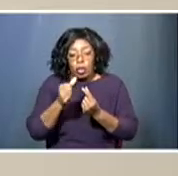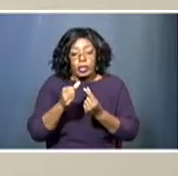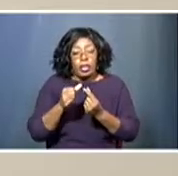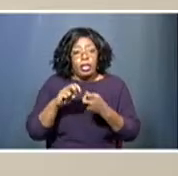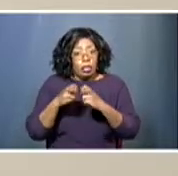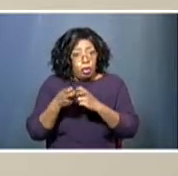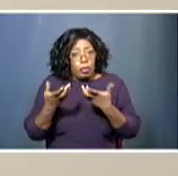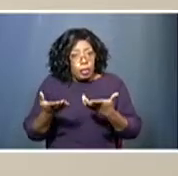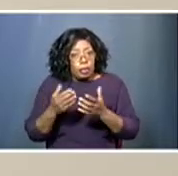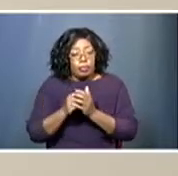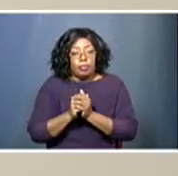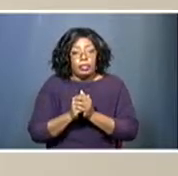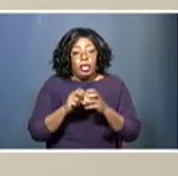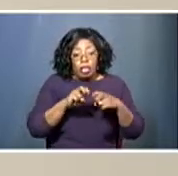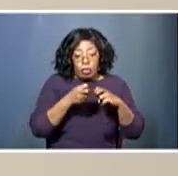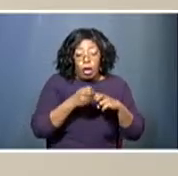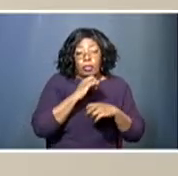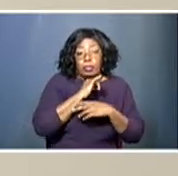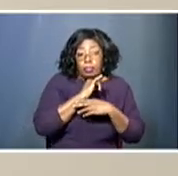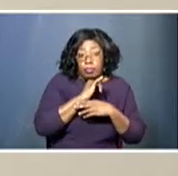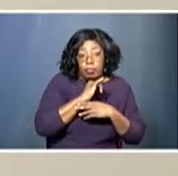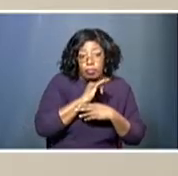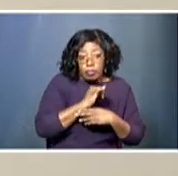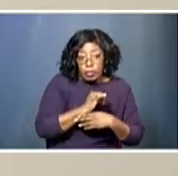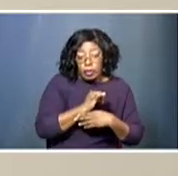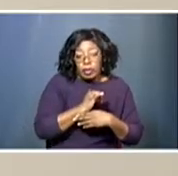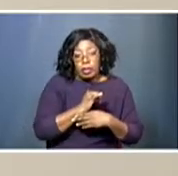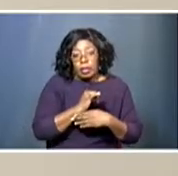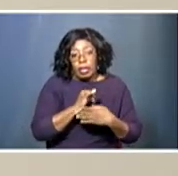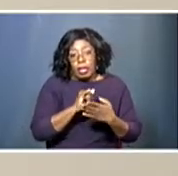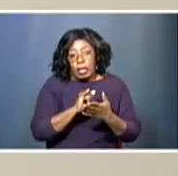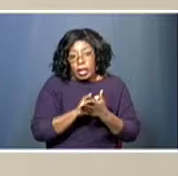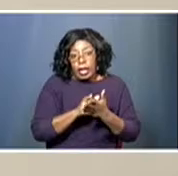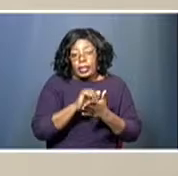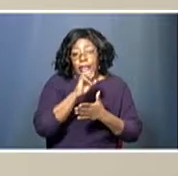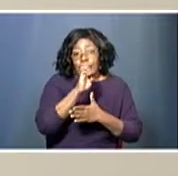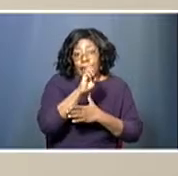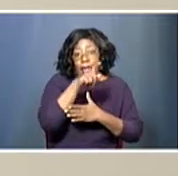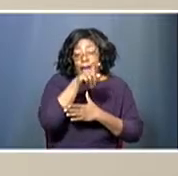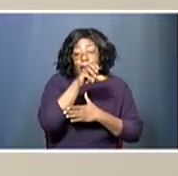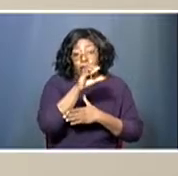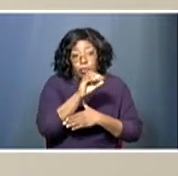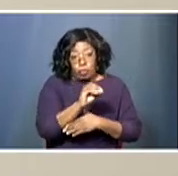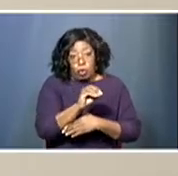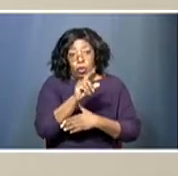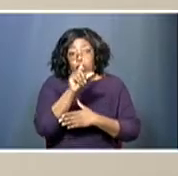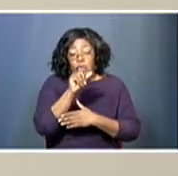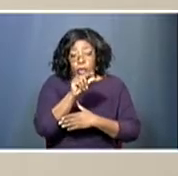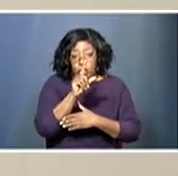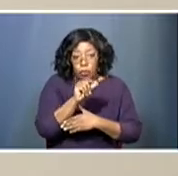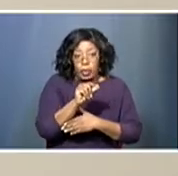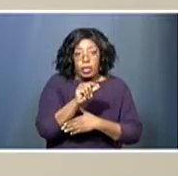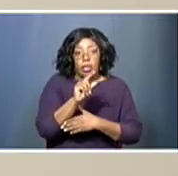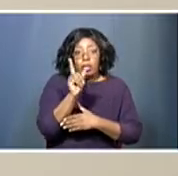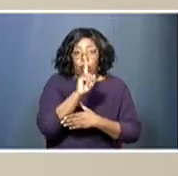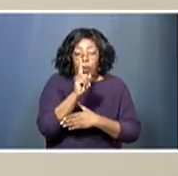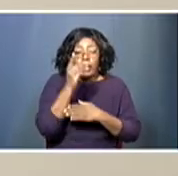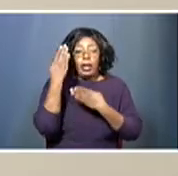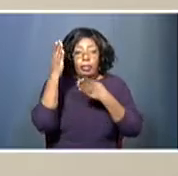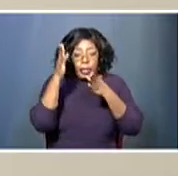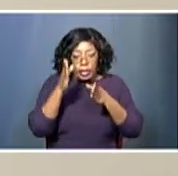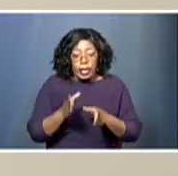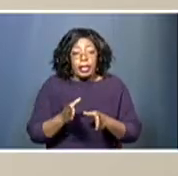here is that here's a venue, Expo 2020, where the